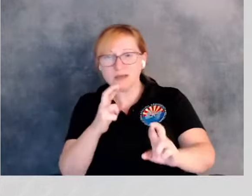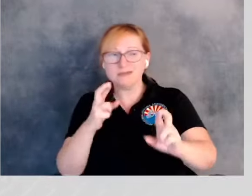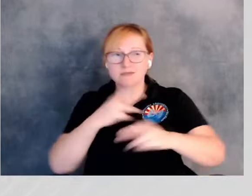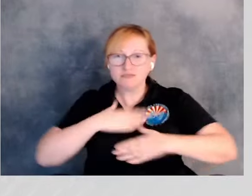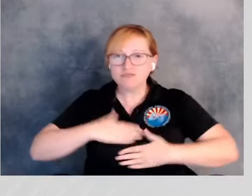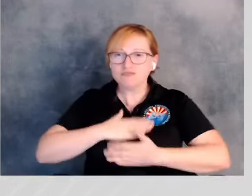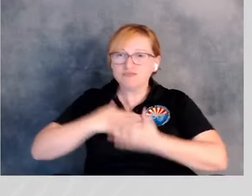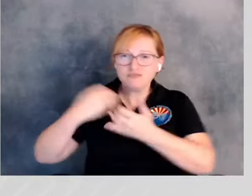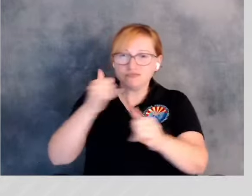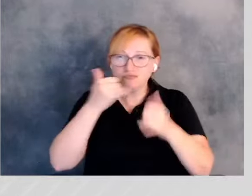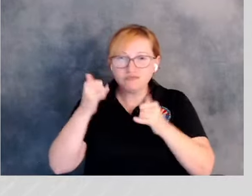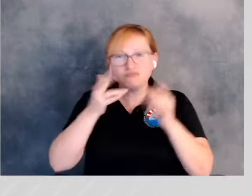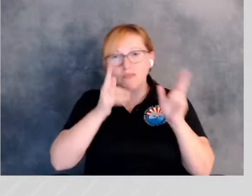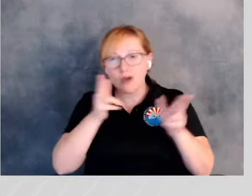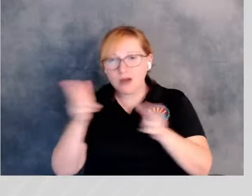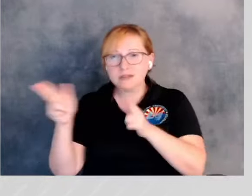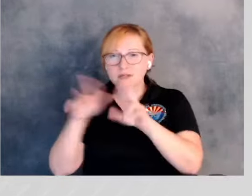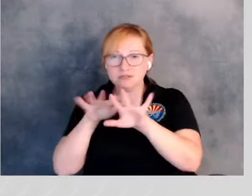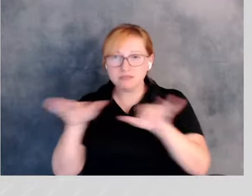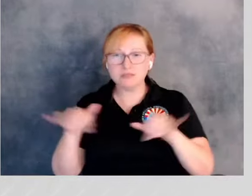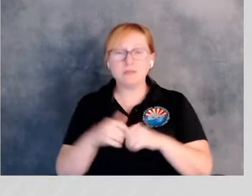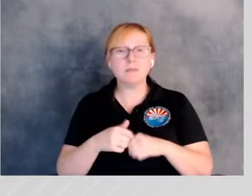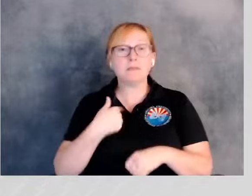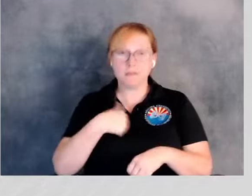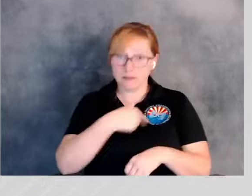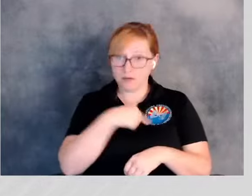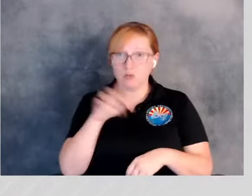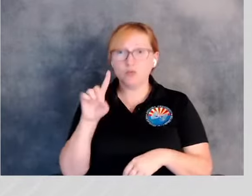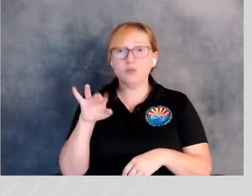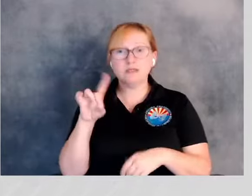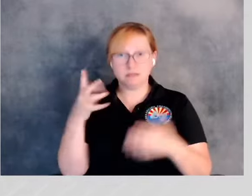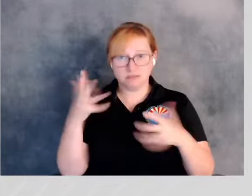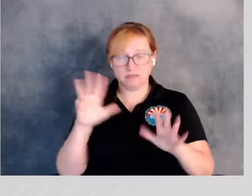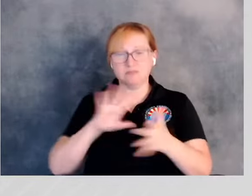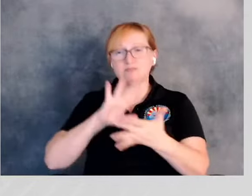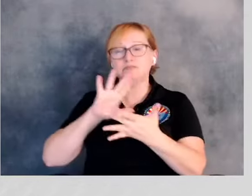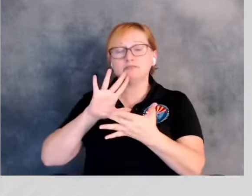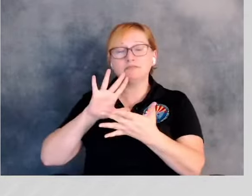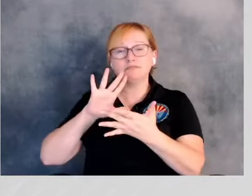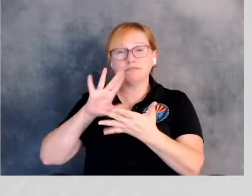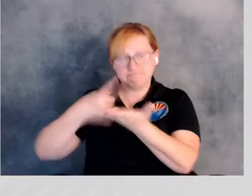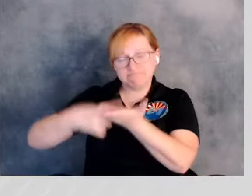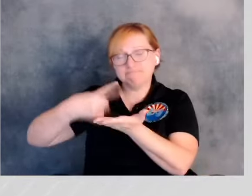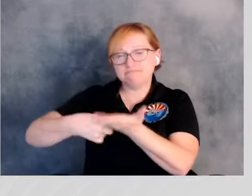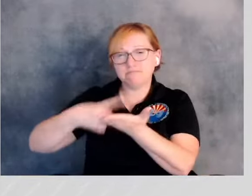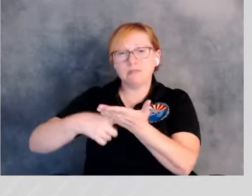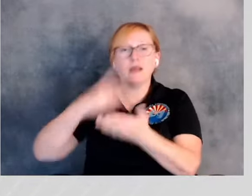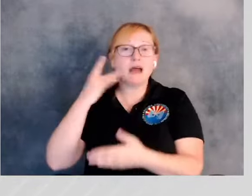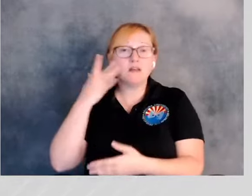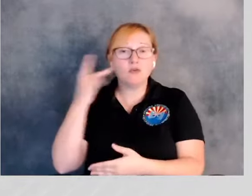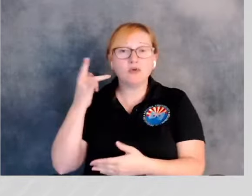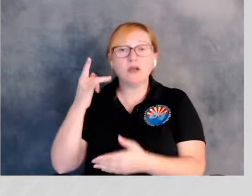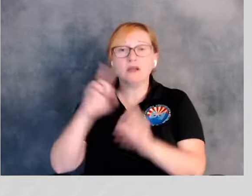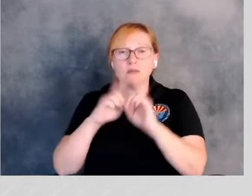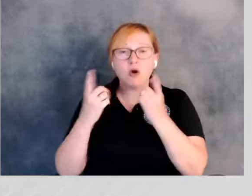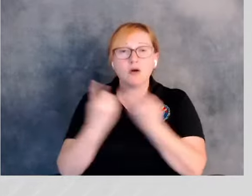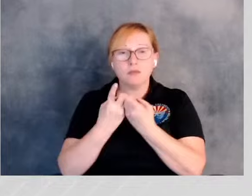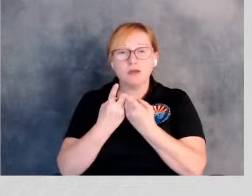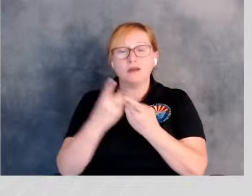have been in conversations with California Department of Fish and Wildlife regarding some of the special hunt